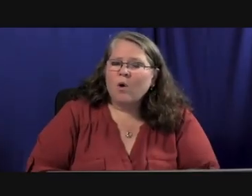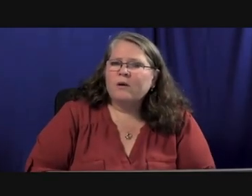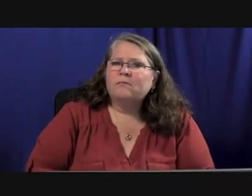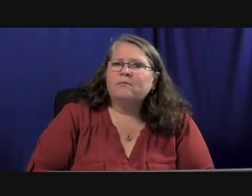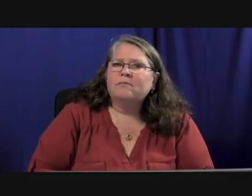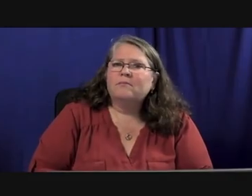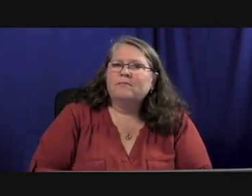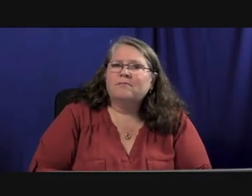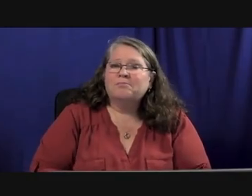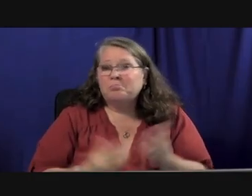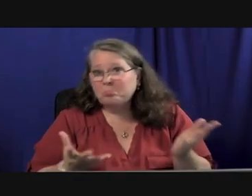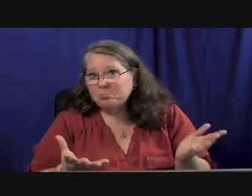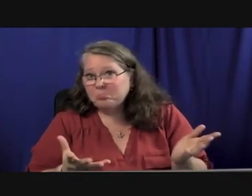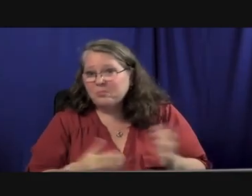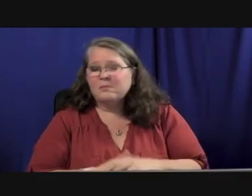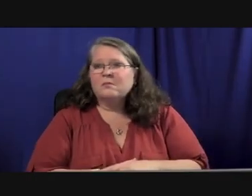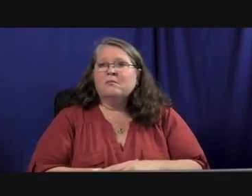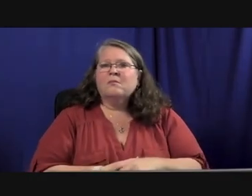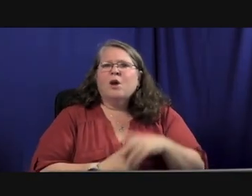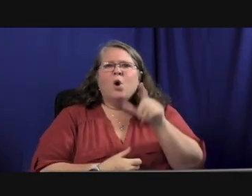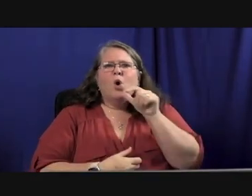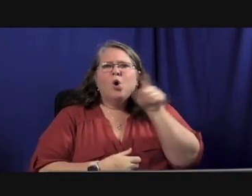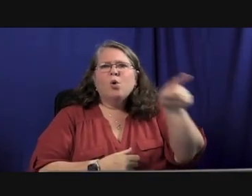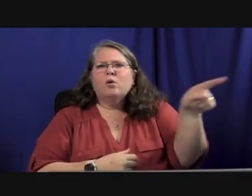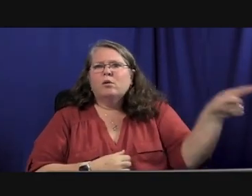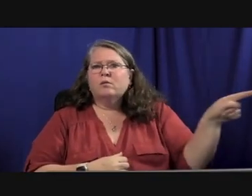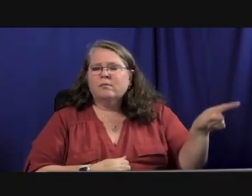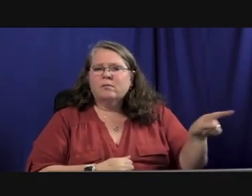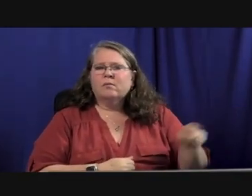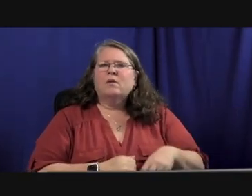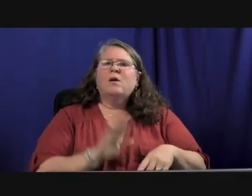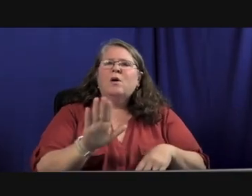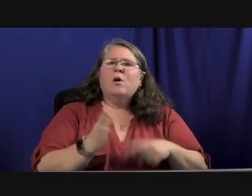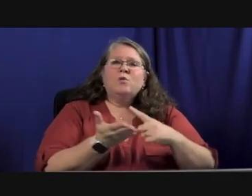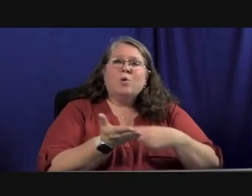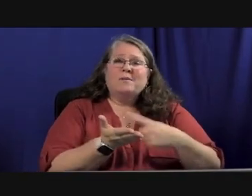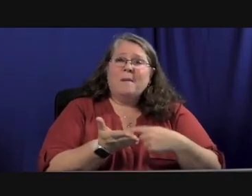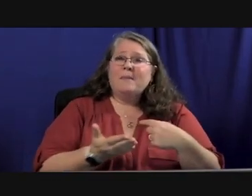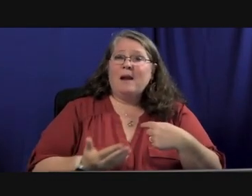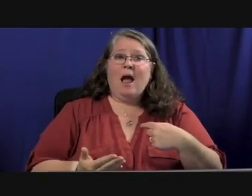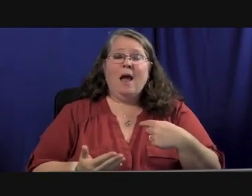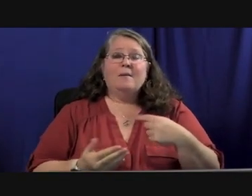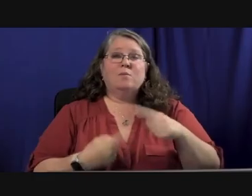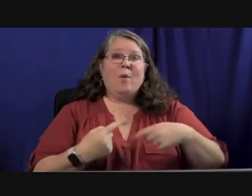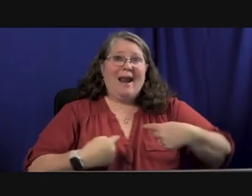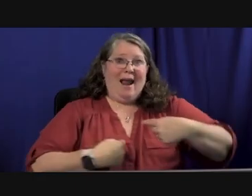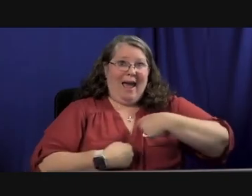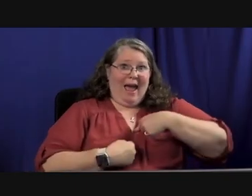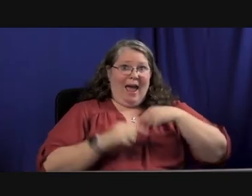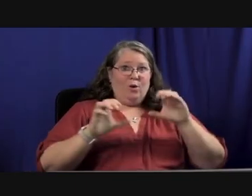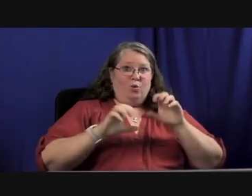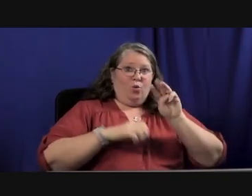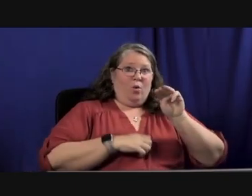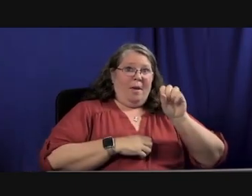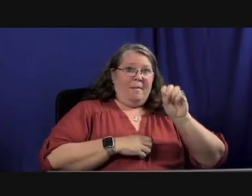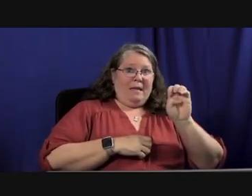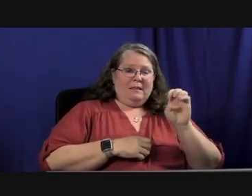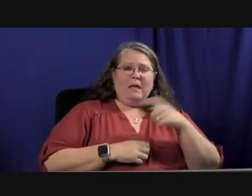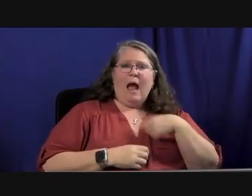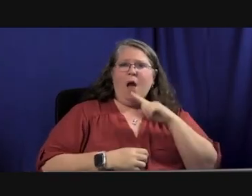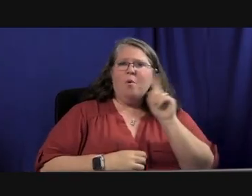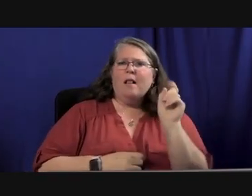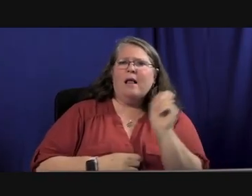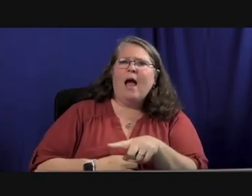what's going on, So it's misinformation. That's the point of it. Sometimes I